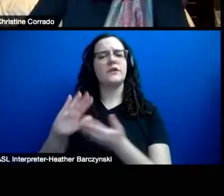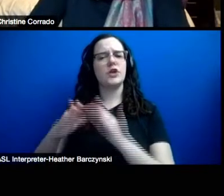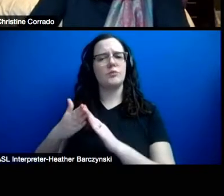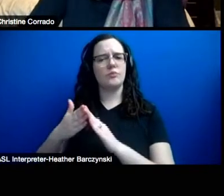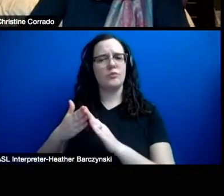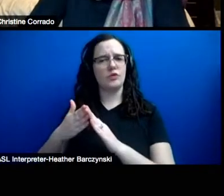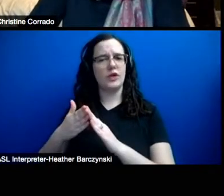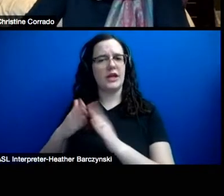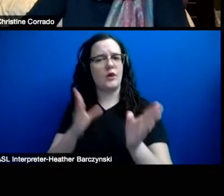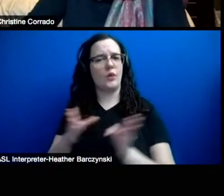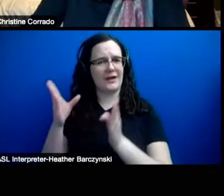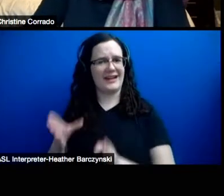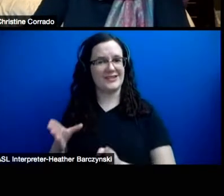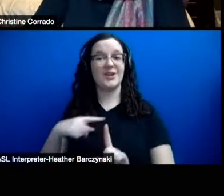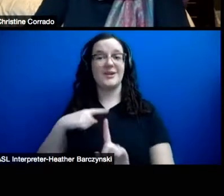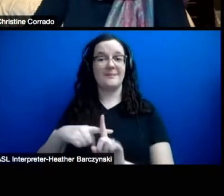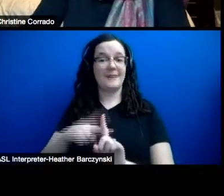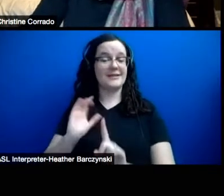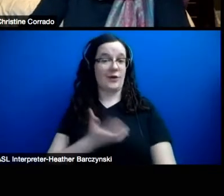Robin Wilt.